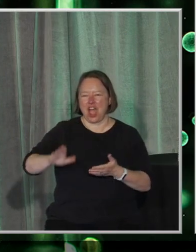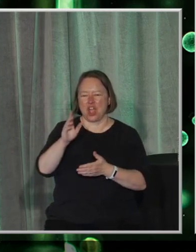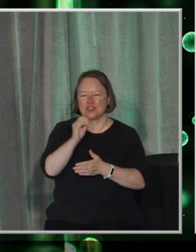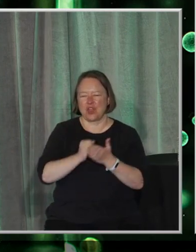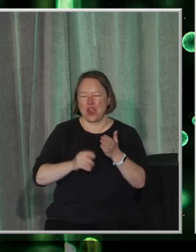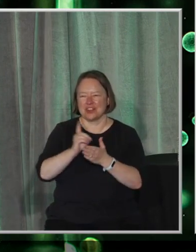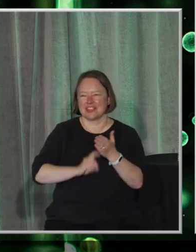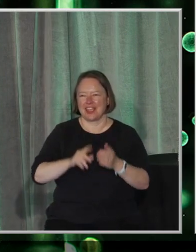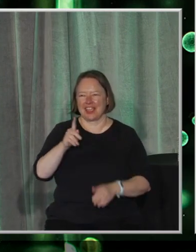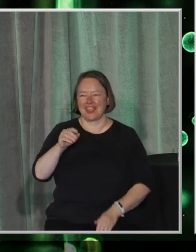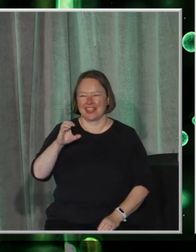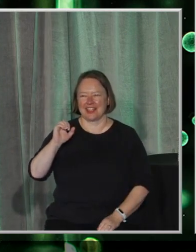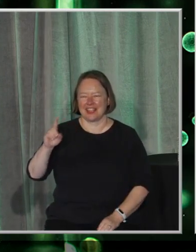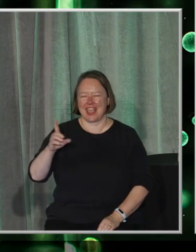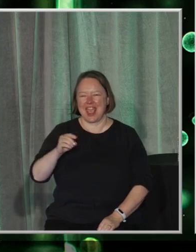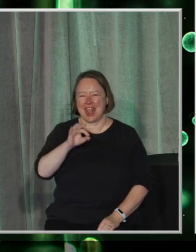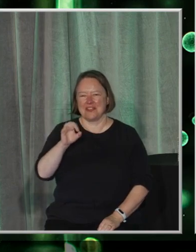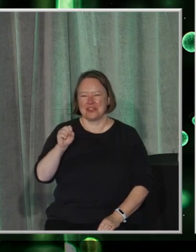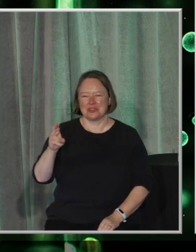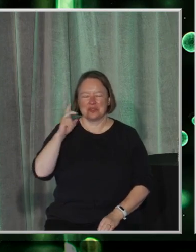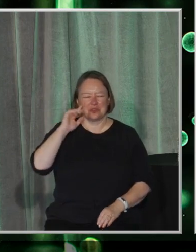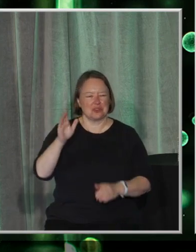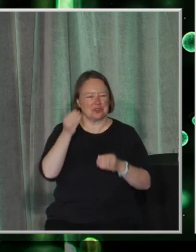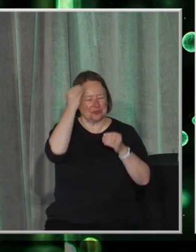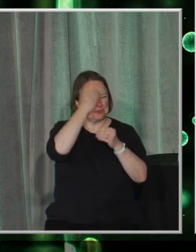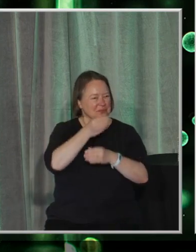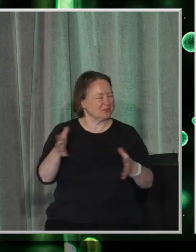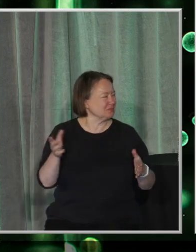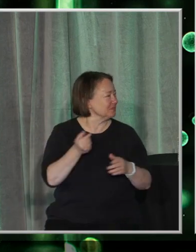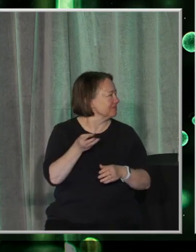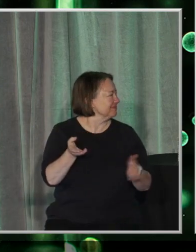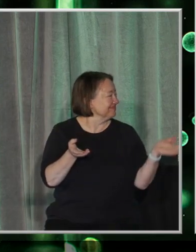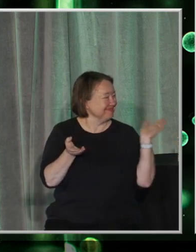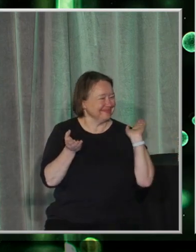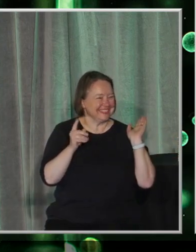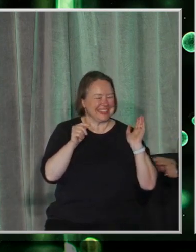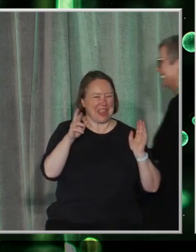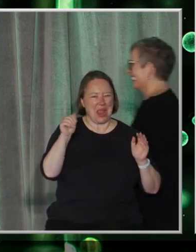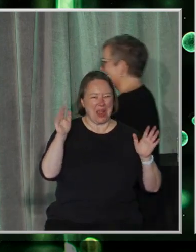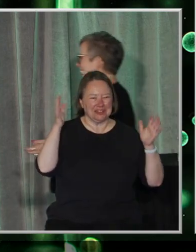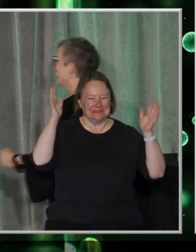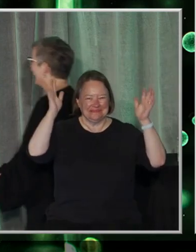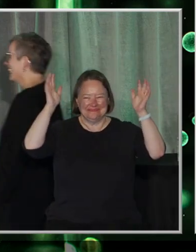Ferris State University, to share a few words. Tara?